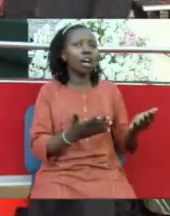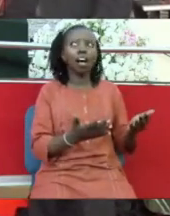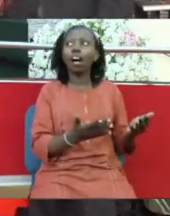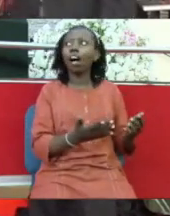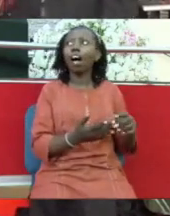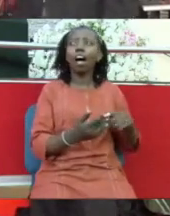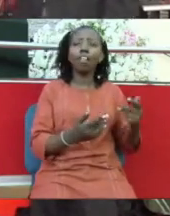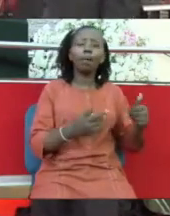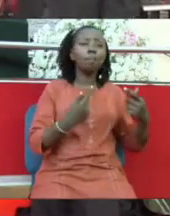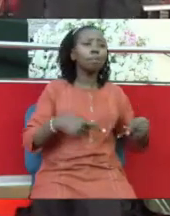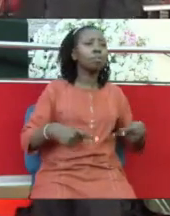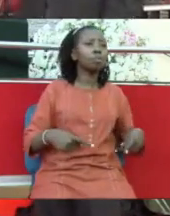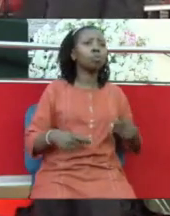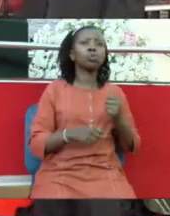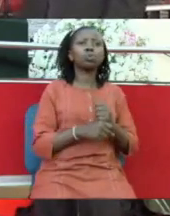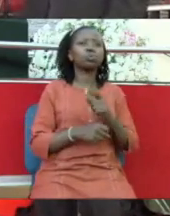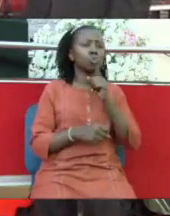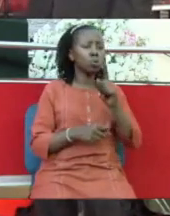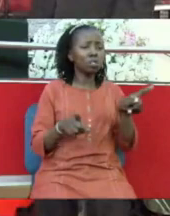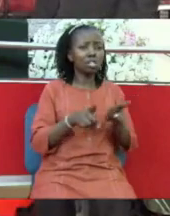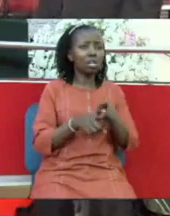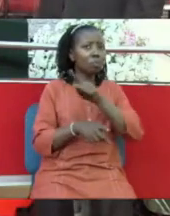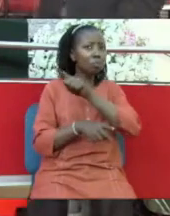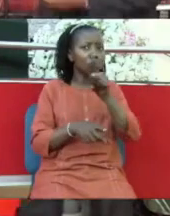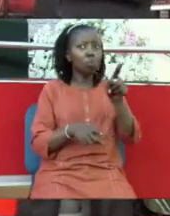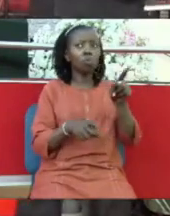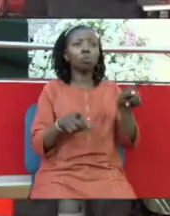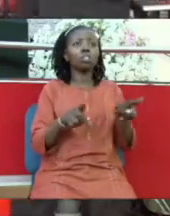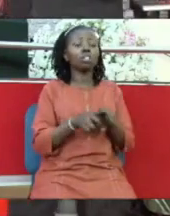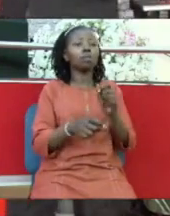So we do it even we ourselves. We train people, we equip them.